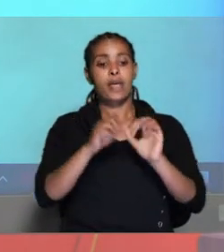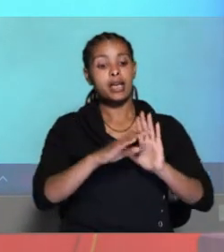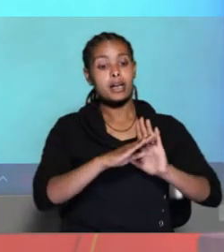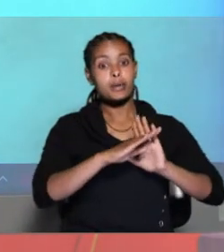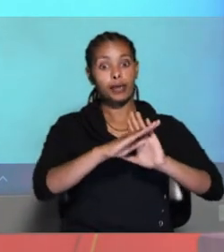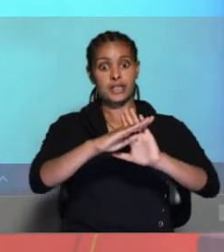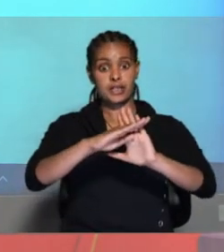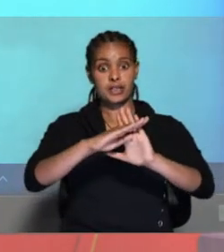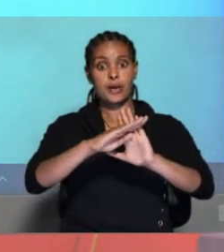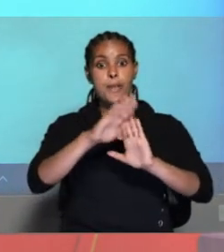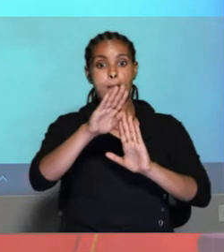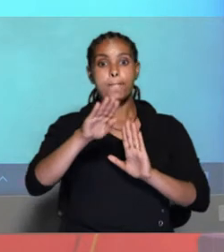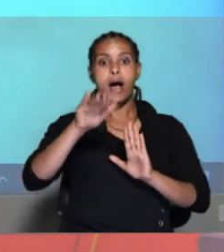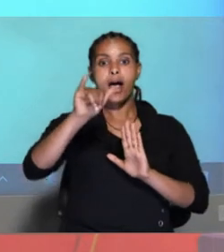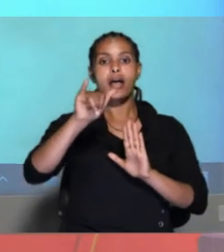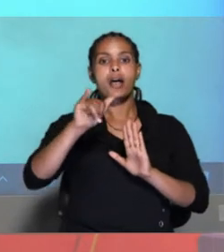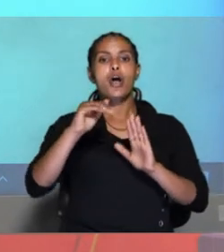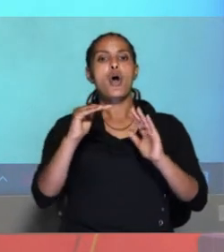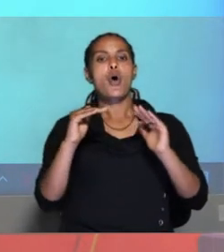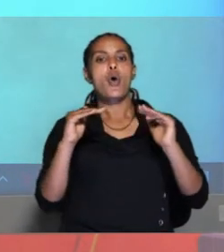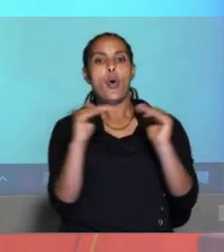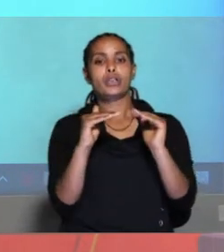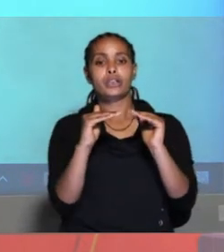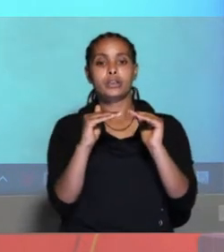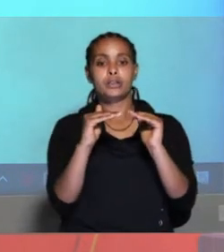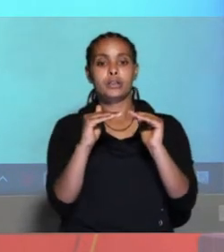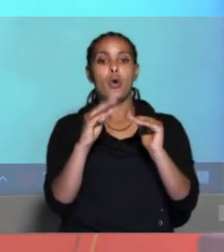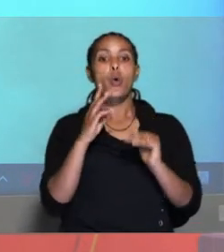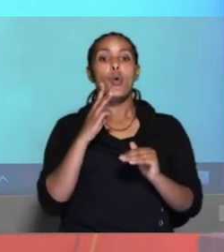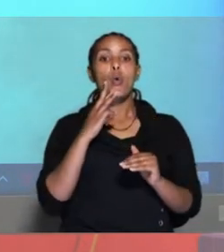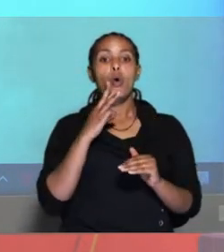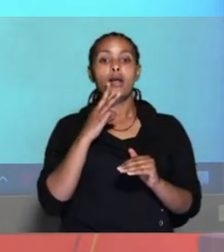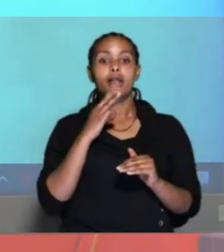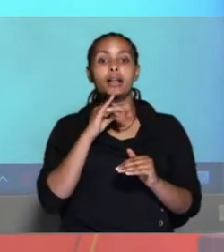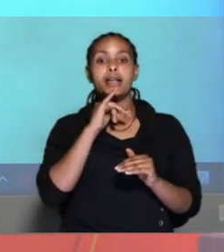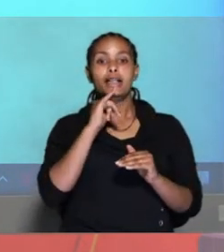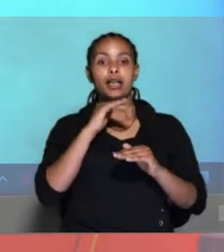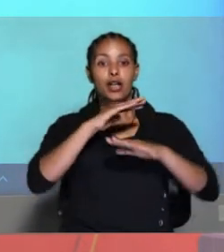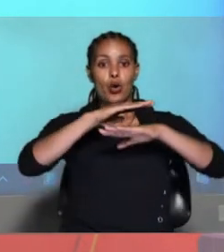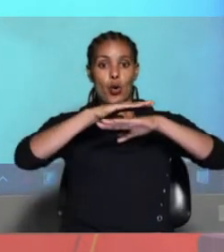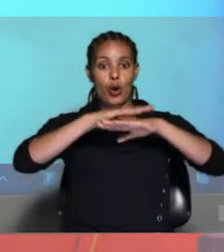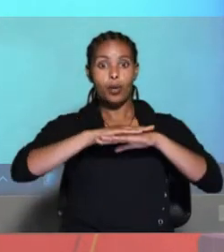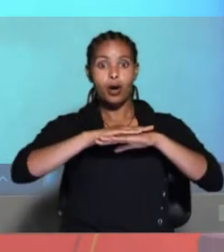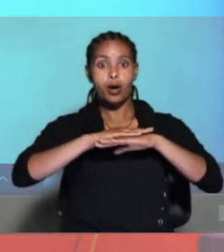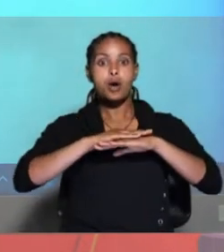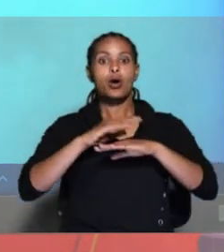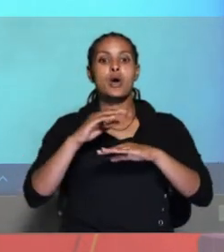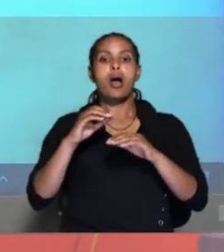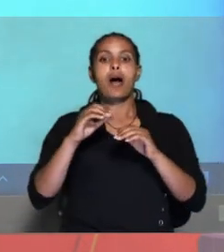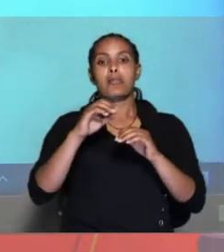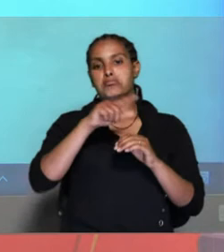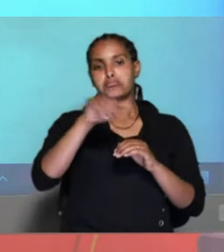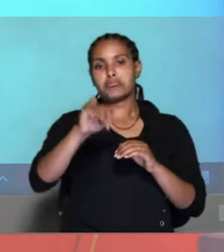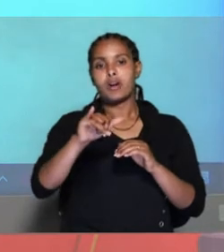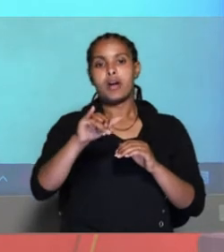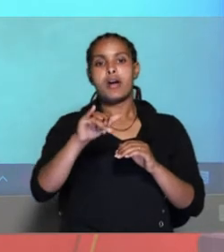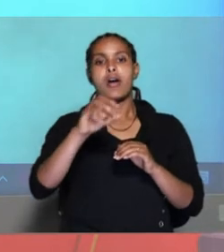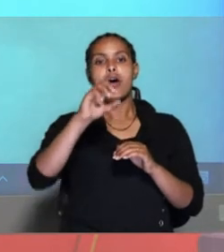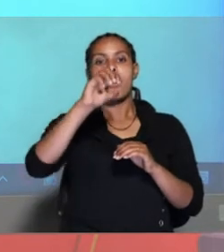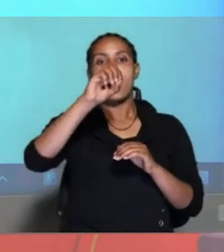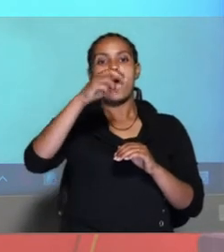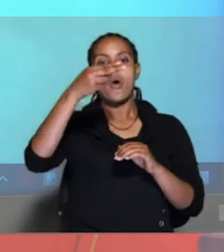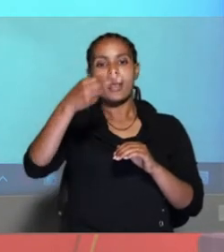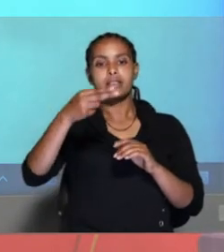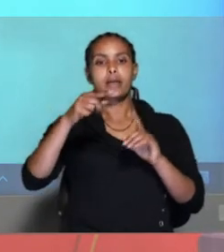represented by the equation water in equilibrium with hydronium ion and